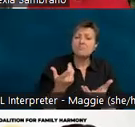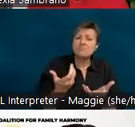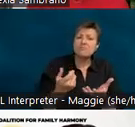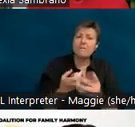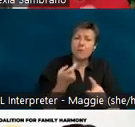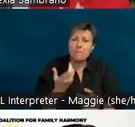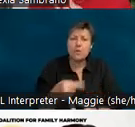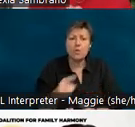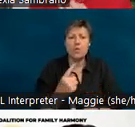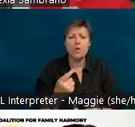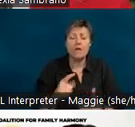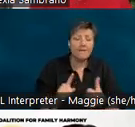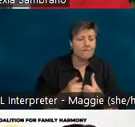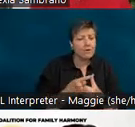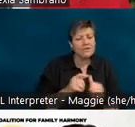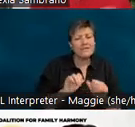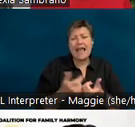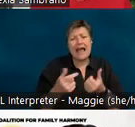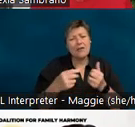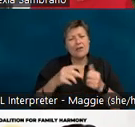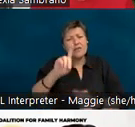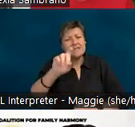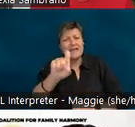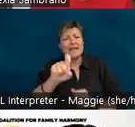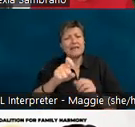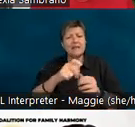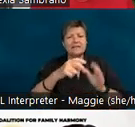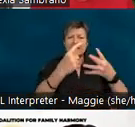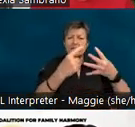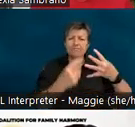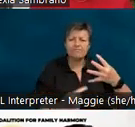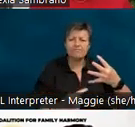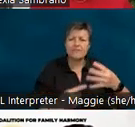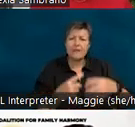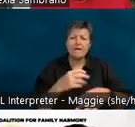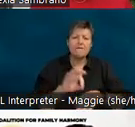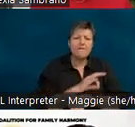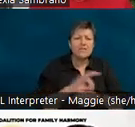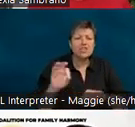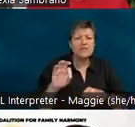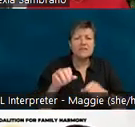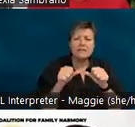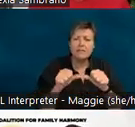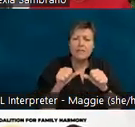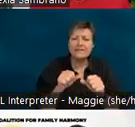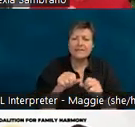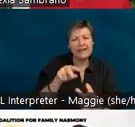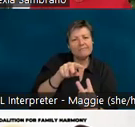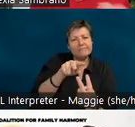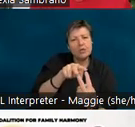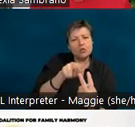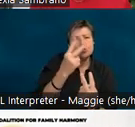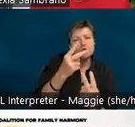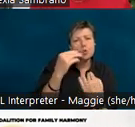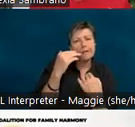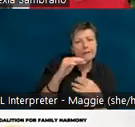So first and foremost, how do these diagnostic criteria function to produce and maintain binary structures of gender, and how does it impact the lives